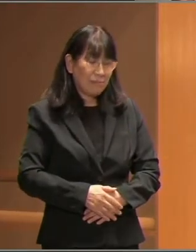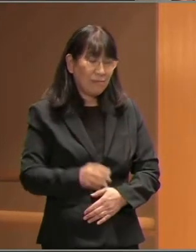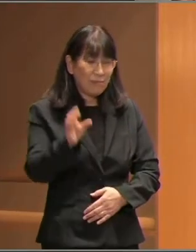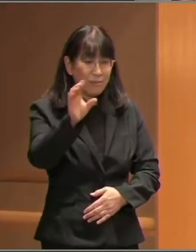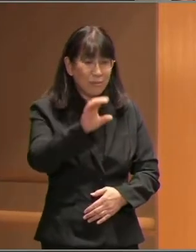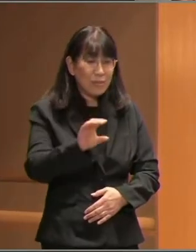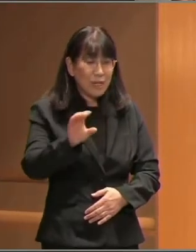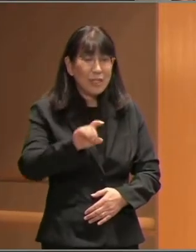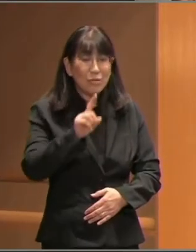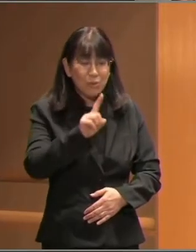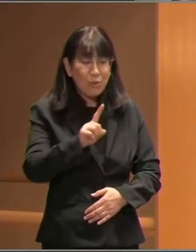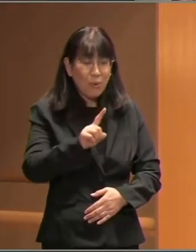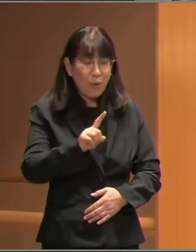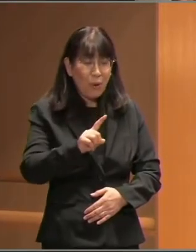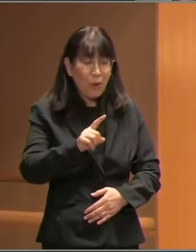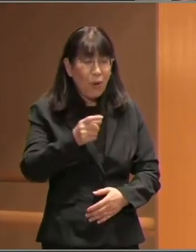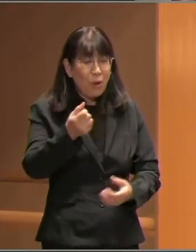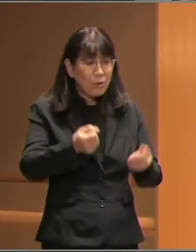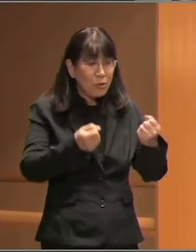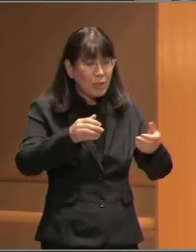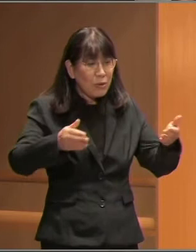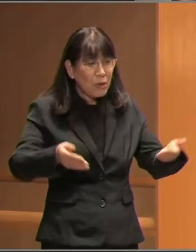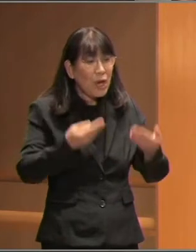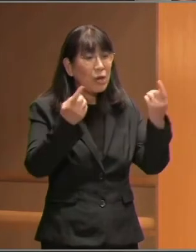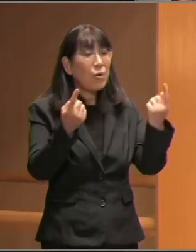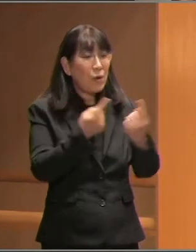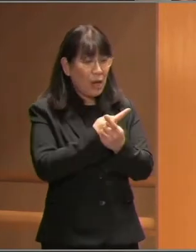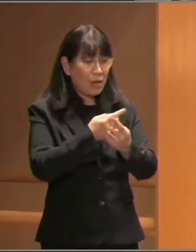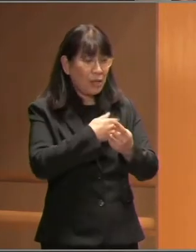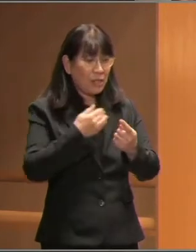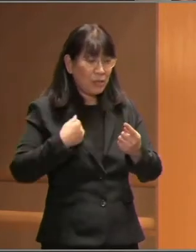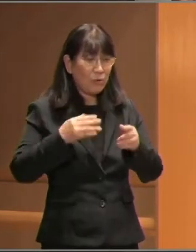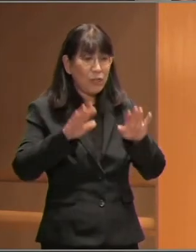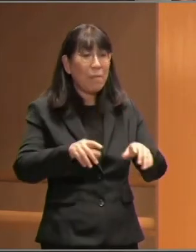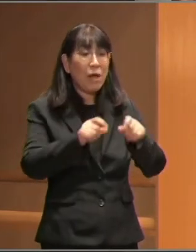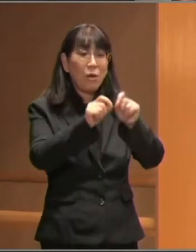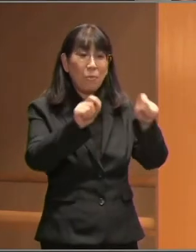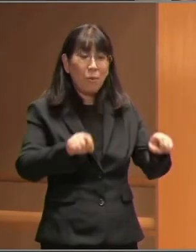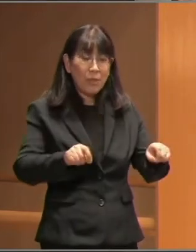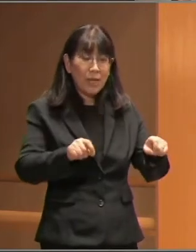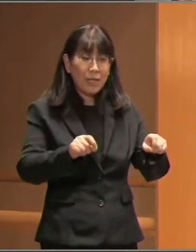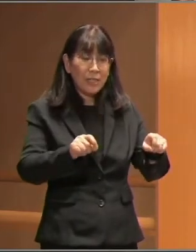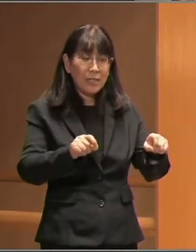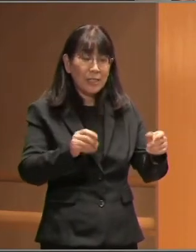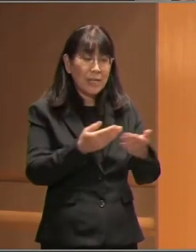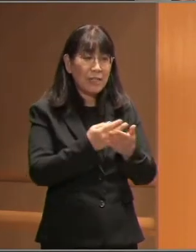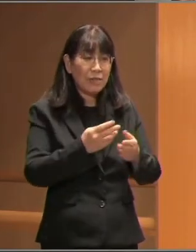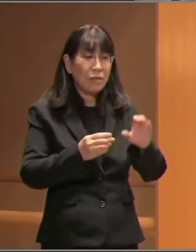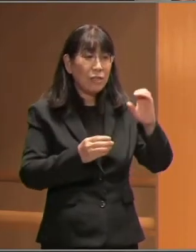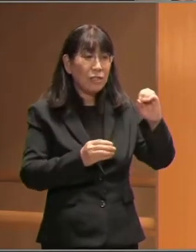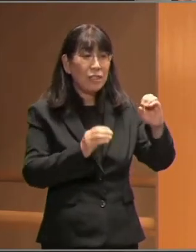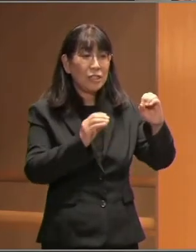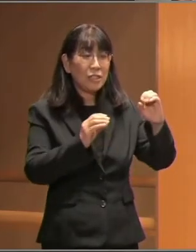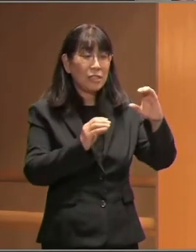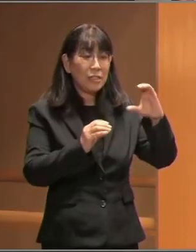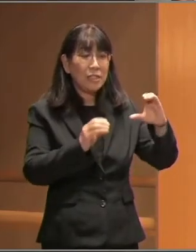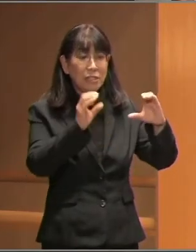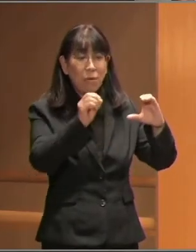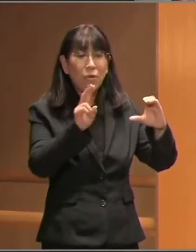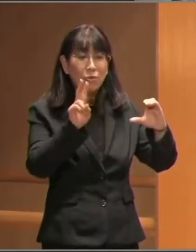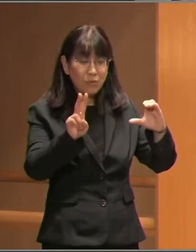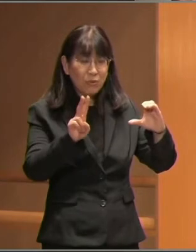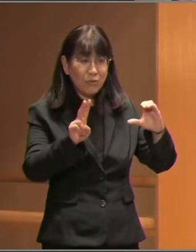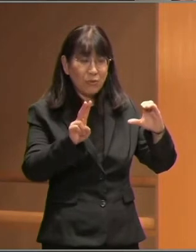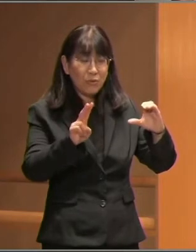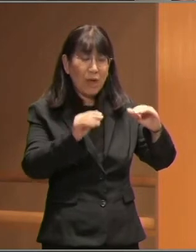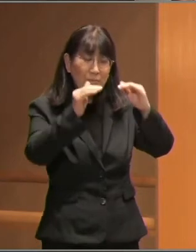Again, vehicles can be lightweight by using this, and also carbon dioxide emission, that